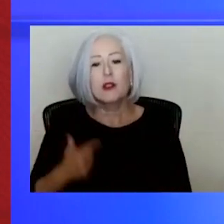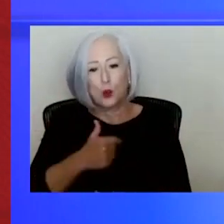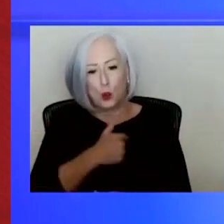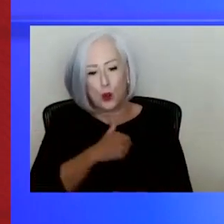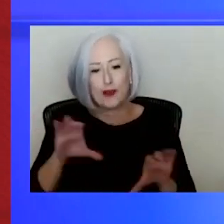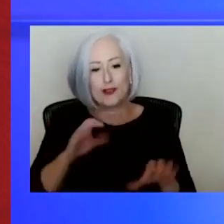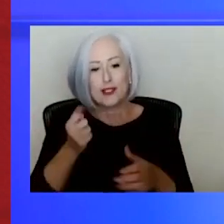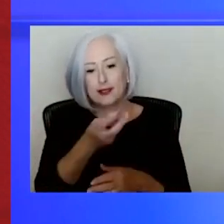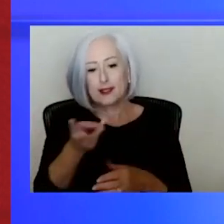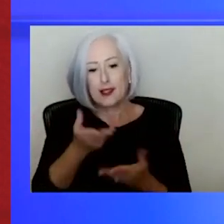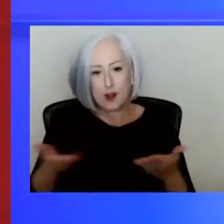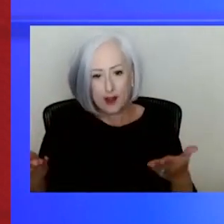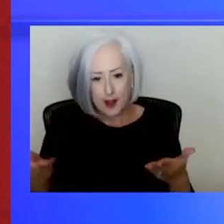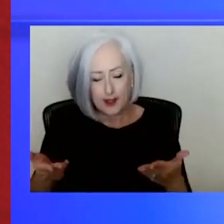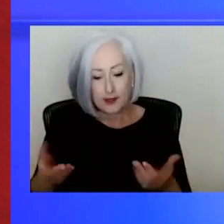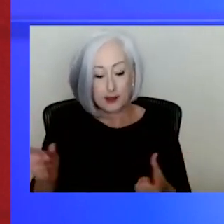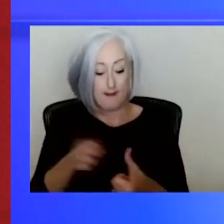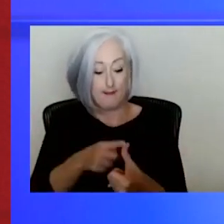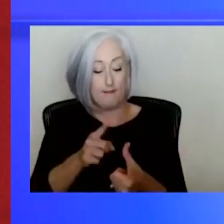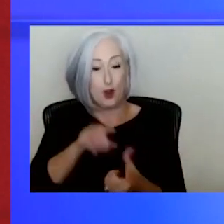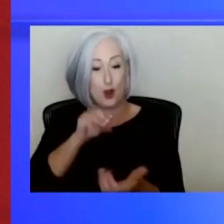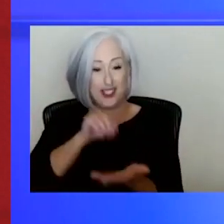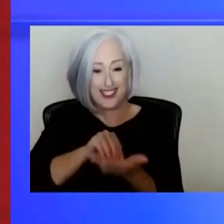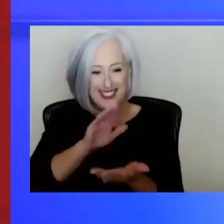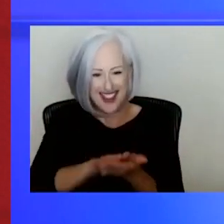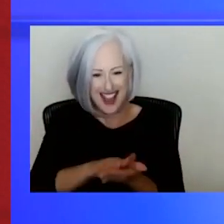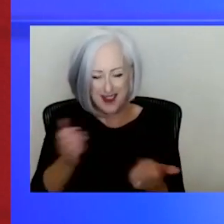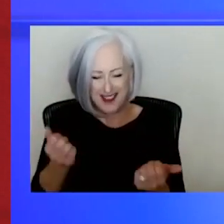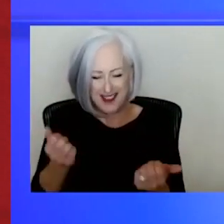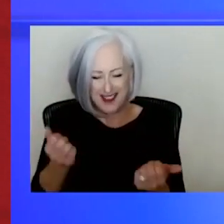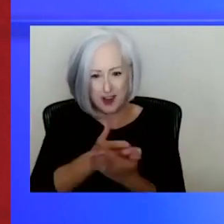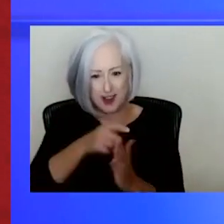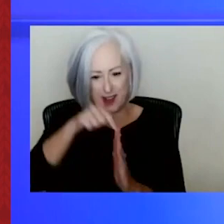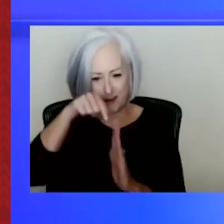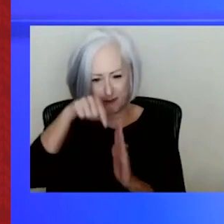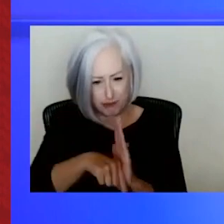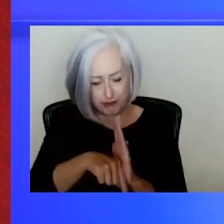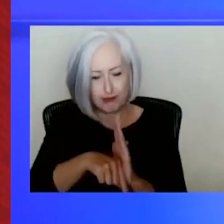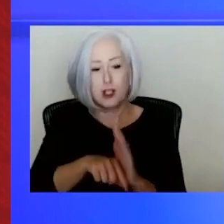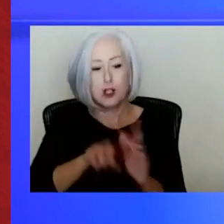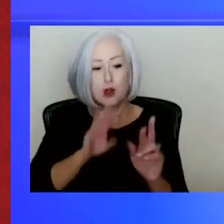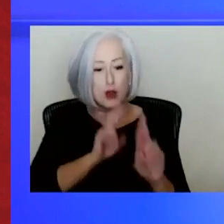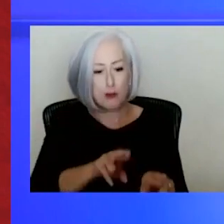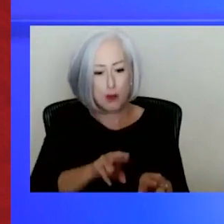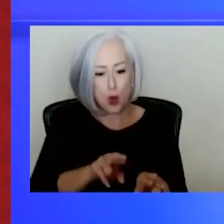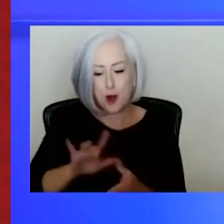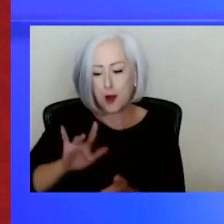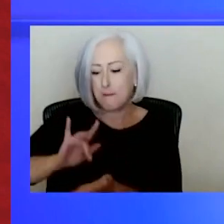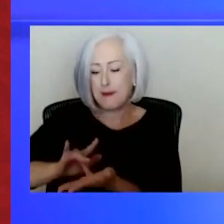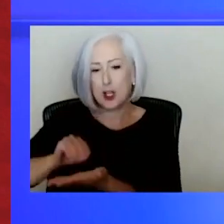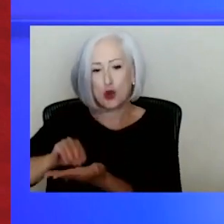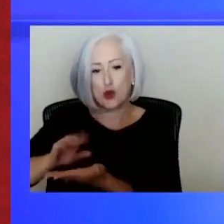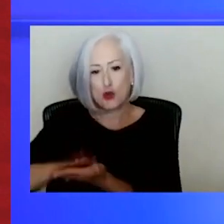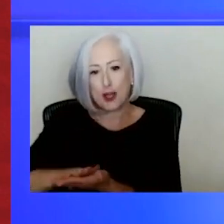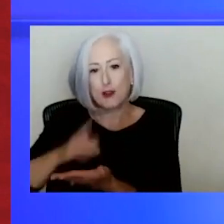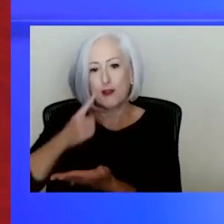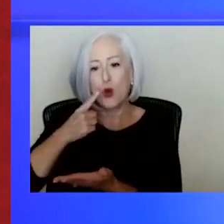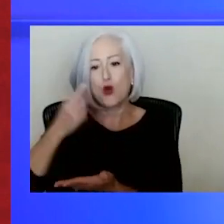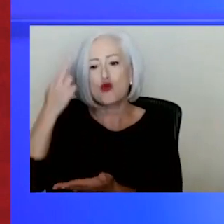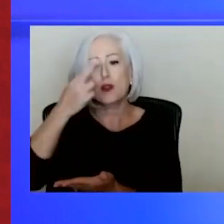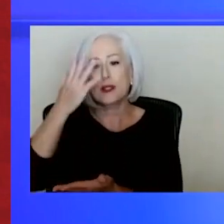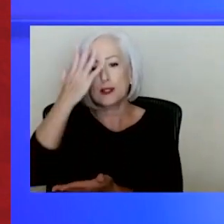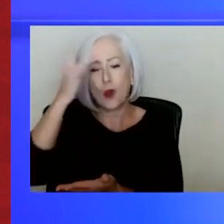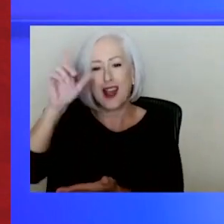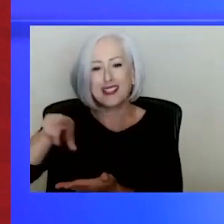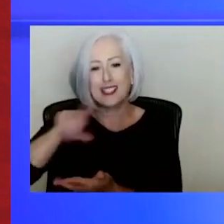First, we're documenting well in both the report and the medical record the need for changing the study and why it was